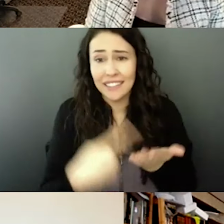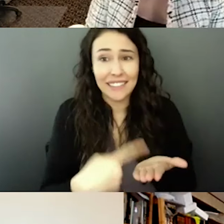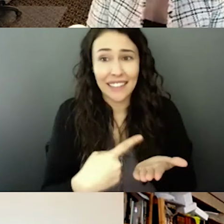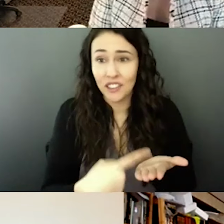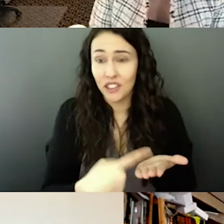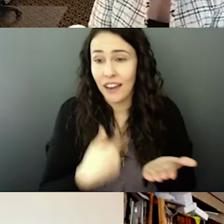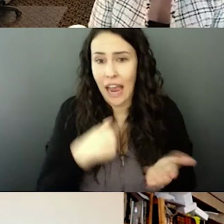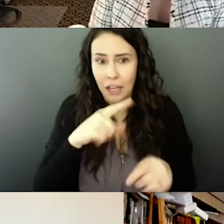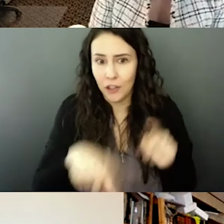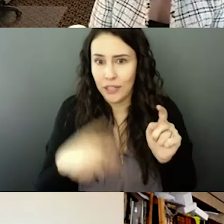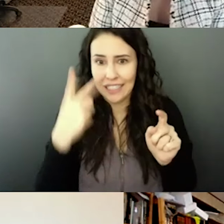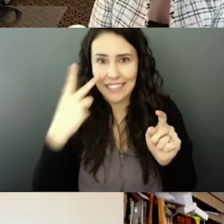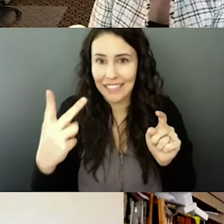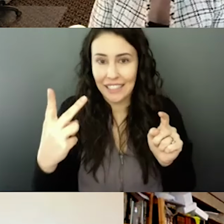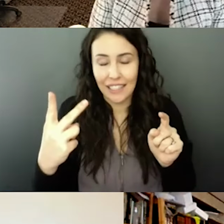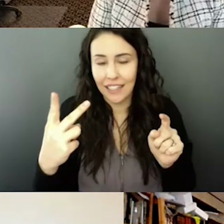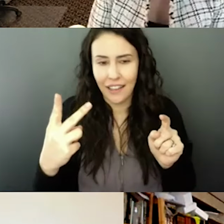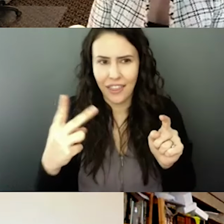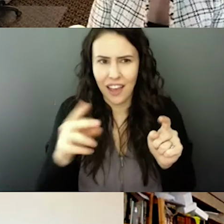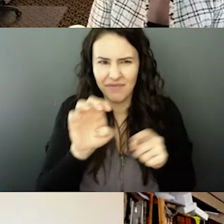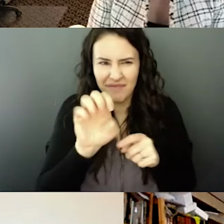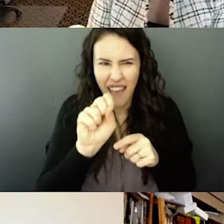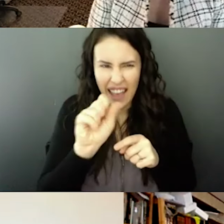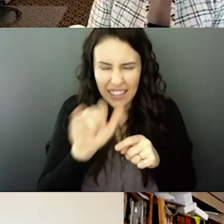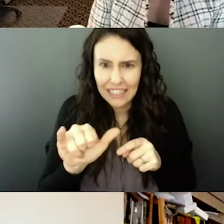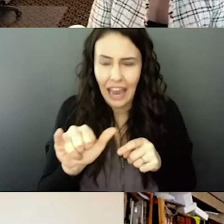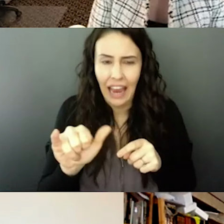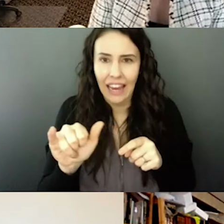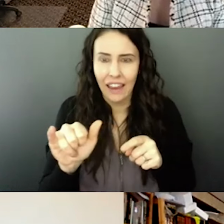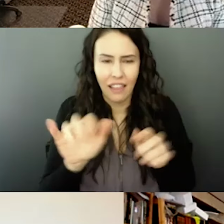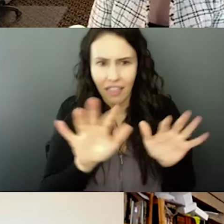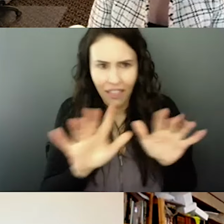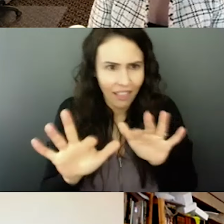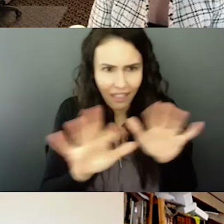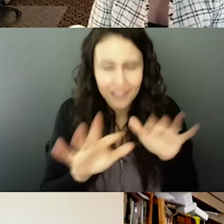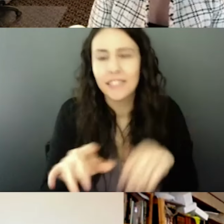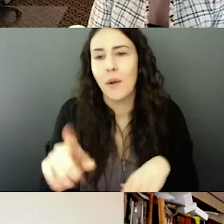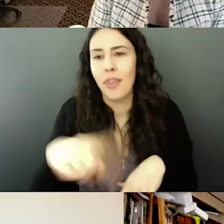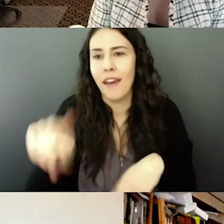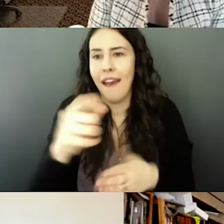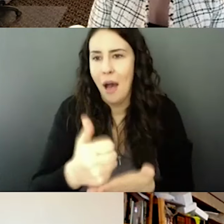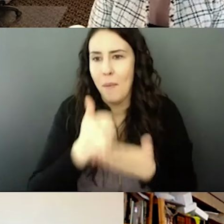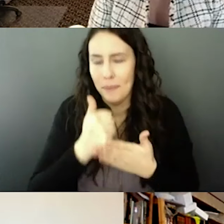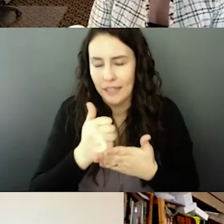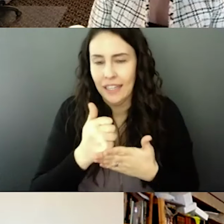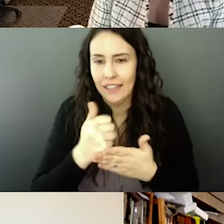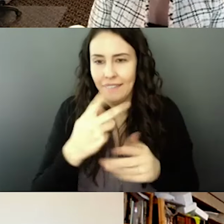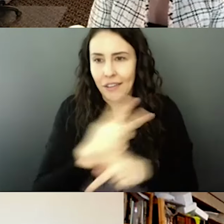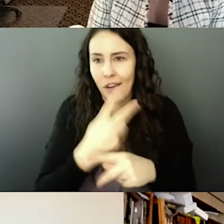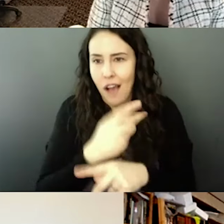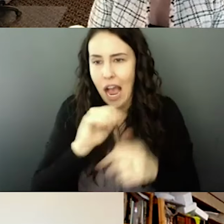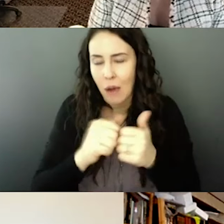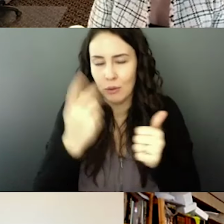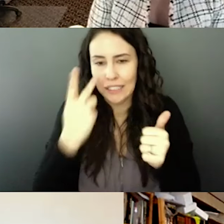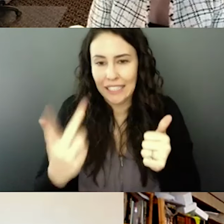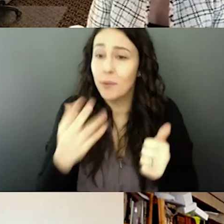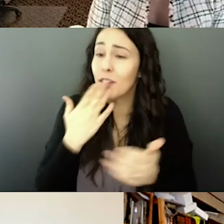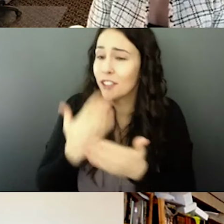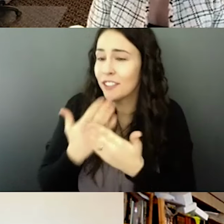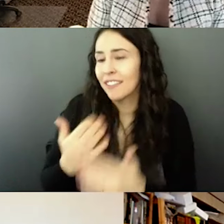the writing the essays for a bit, and so they were able to get me to see that. But yeah. Oh, good, good. Well, thank you,